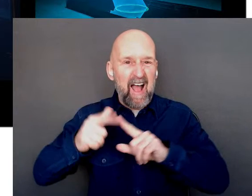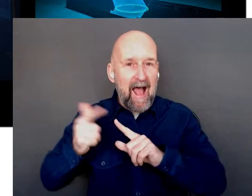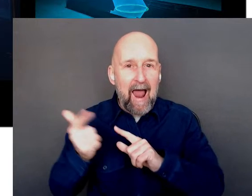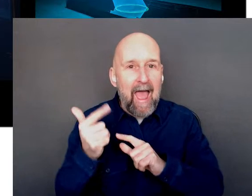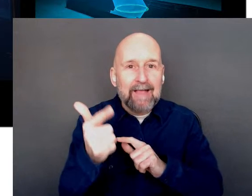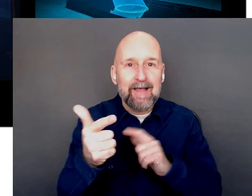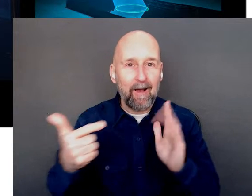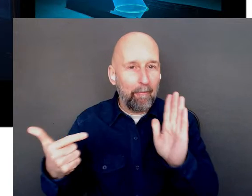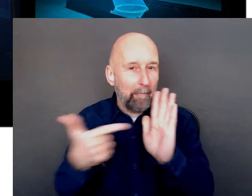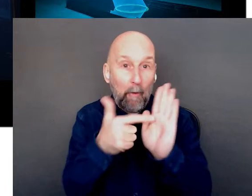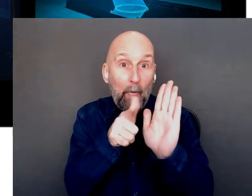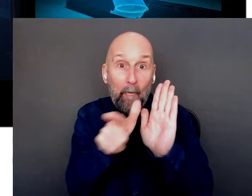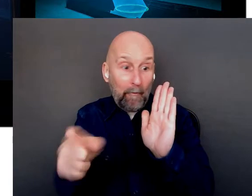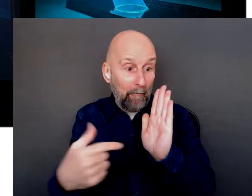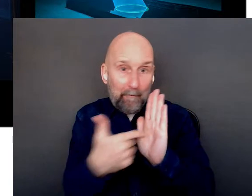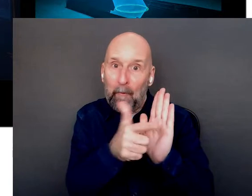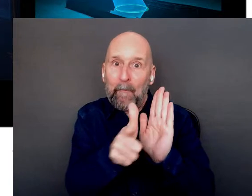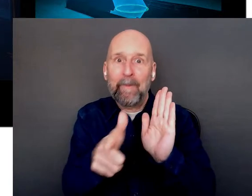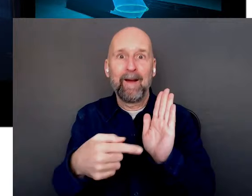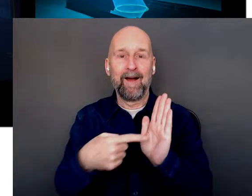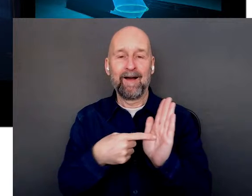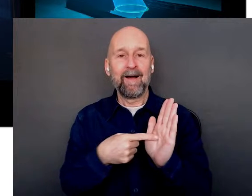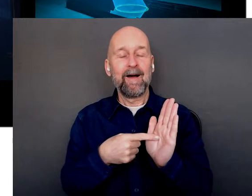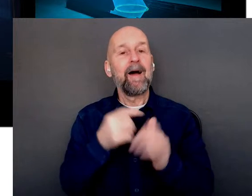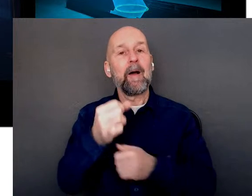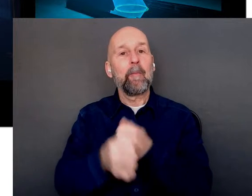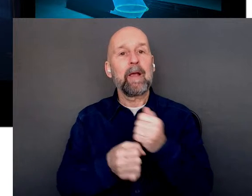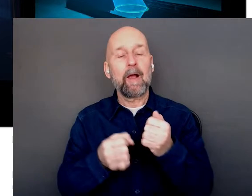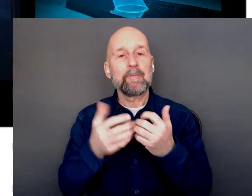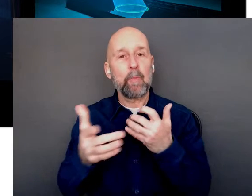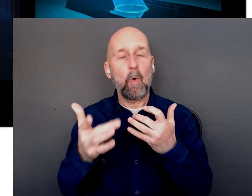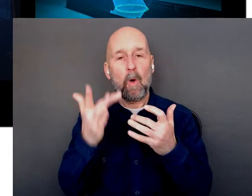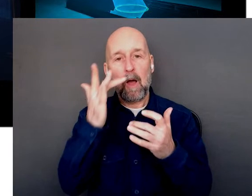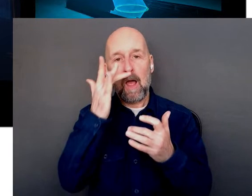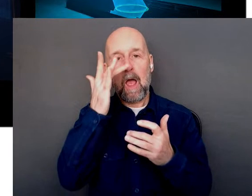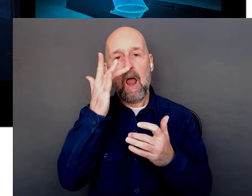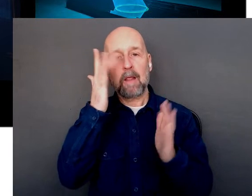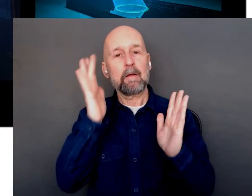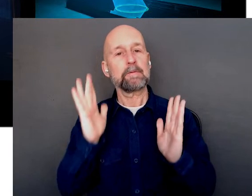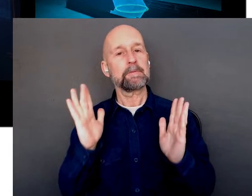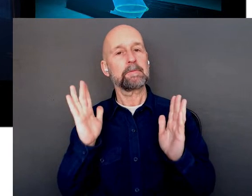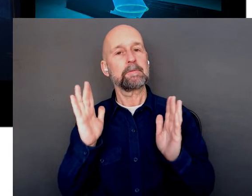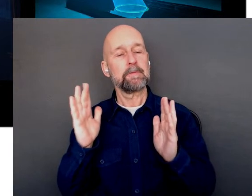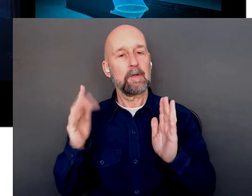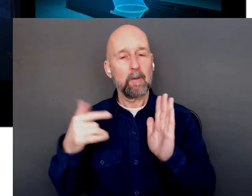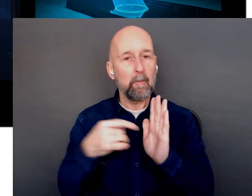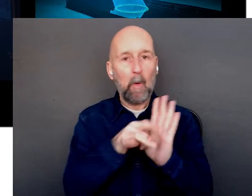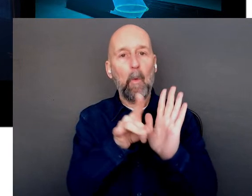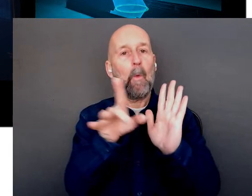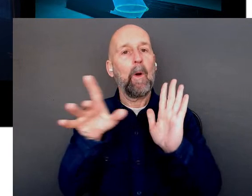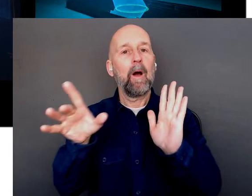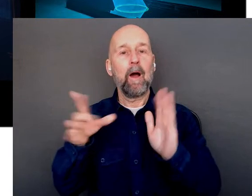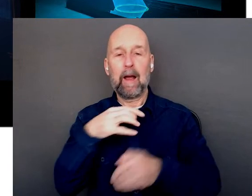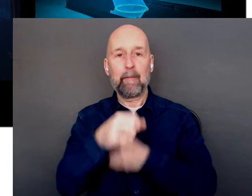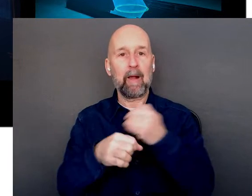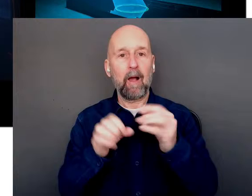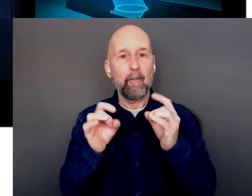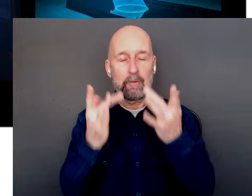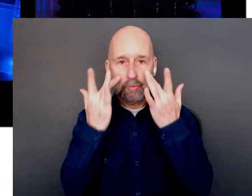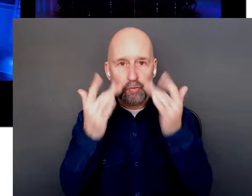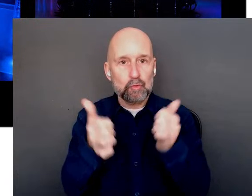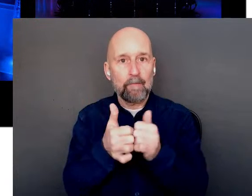happens. Ultimately, it becomes a bit more elegant and almost become a work for a gallery, an art gallery.